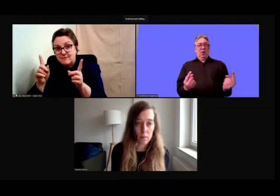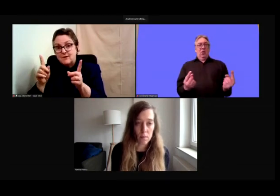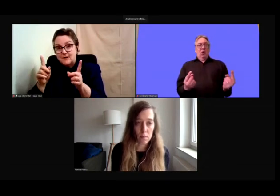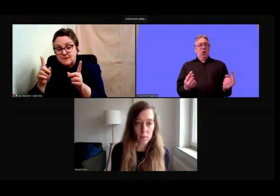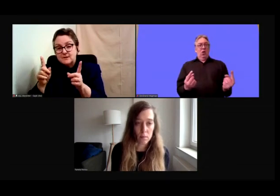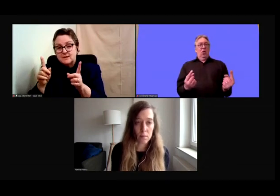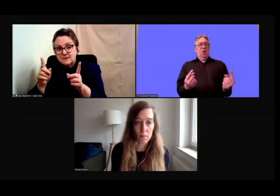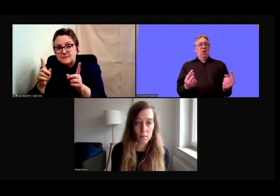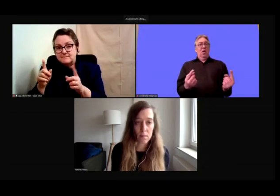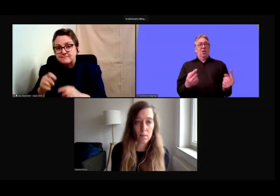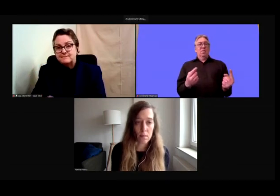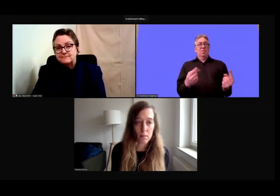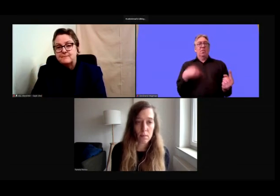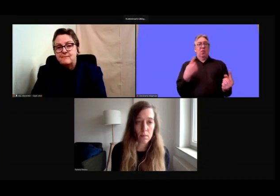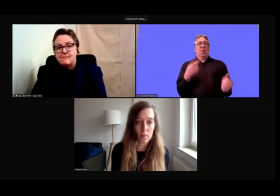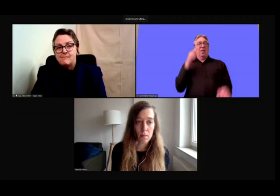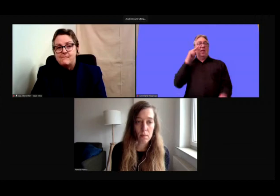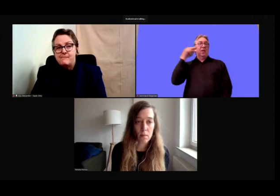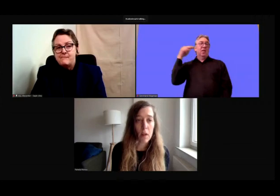dependent relations.